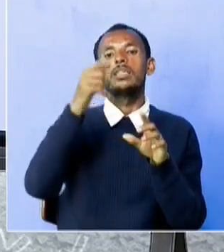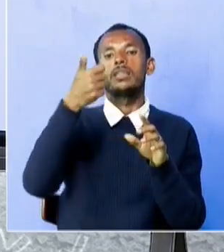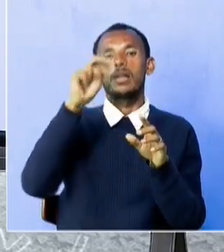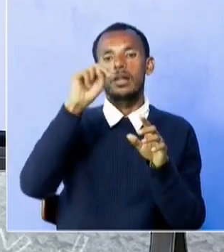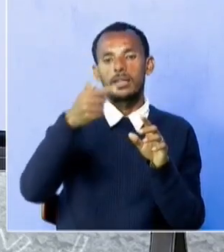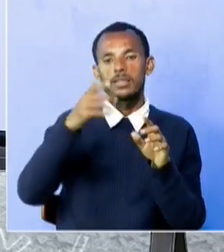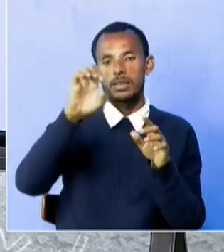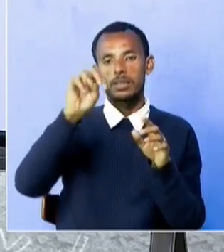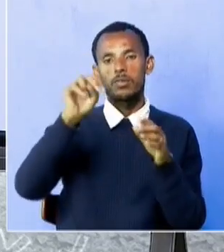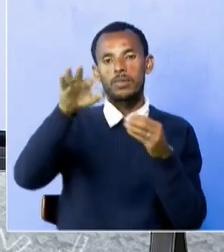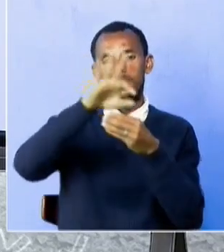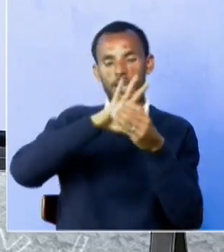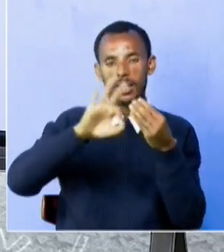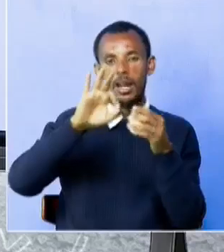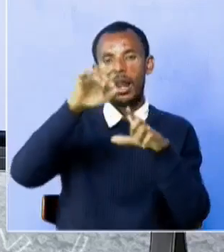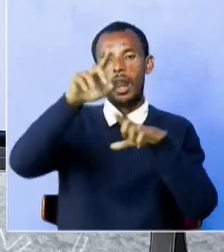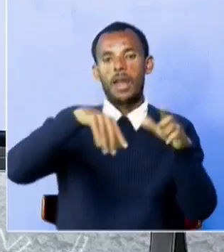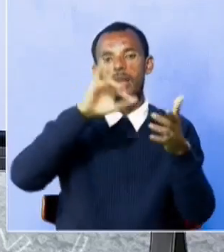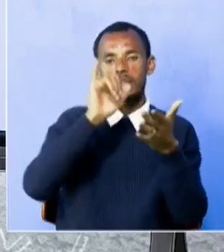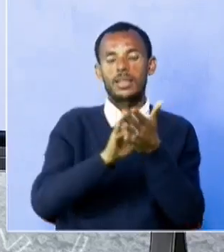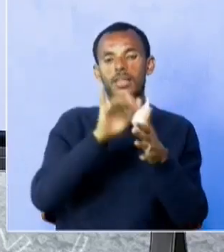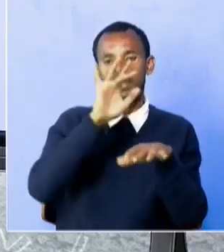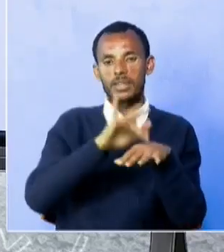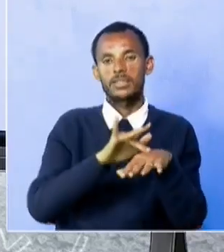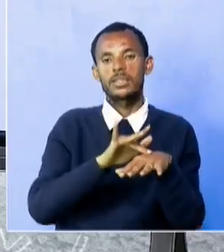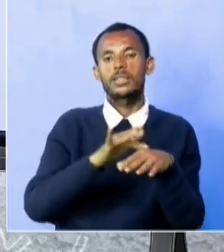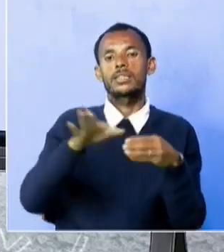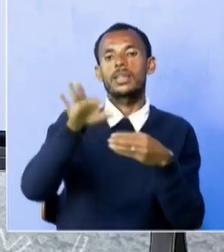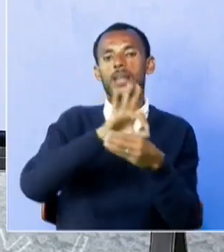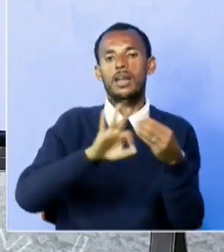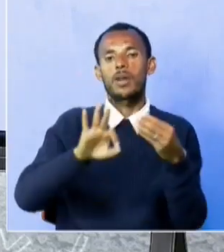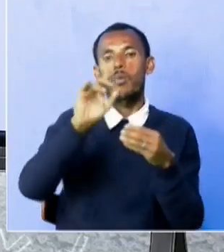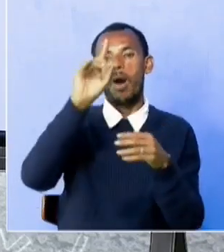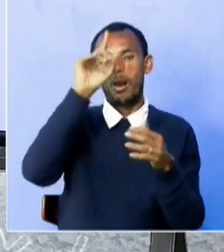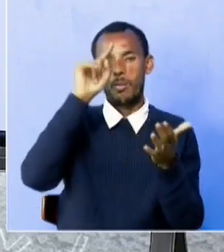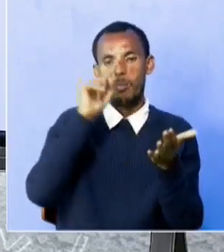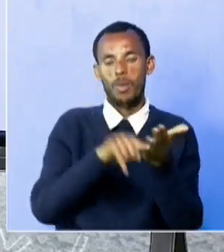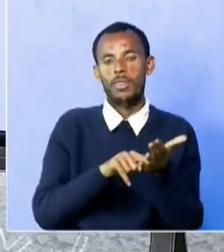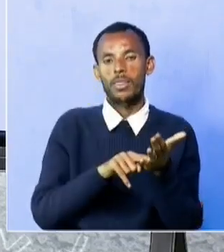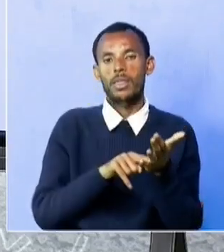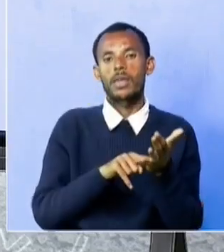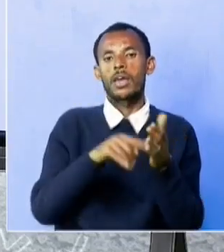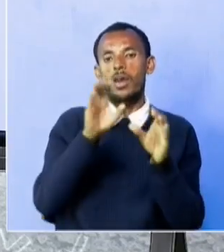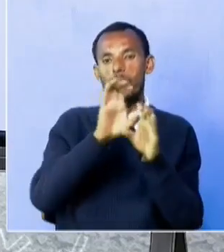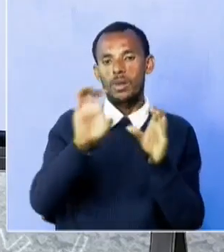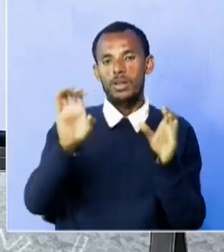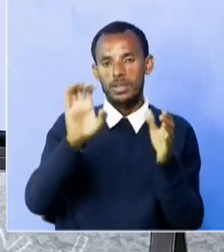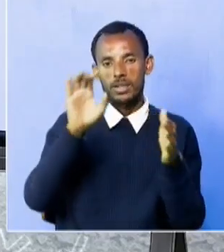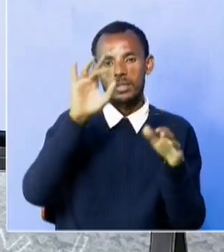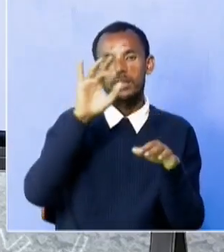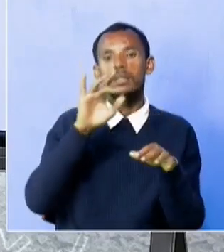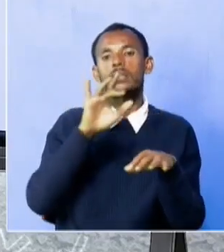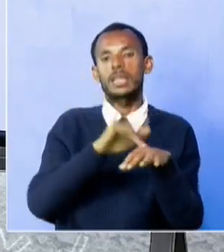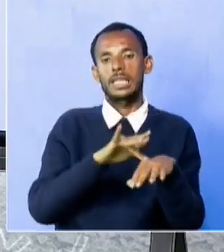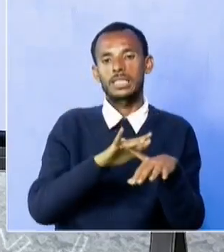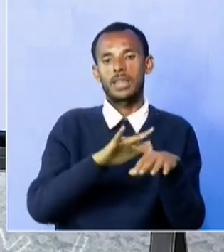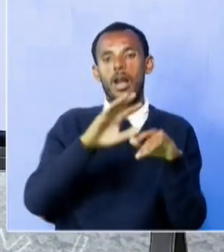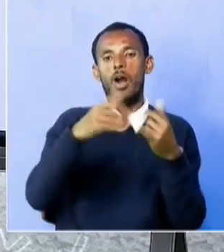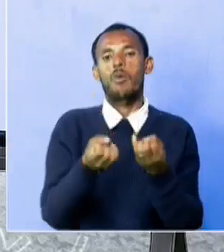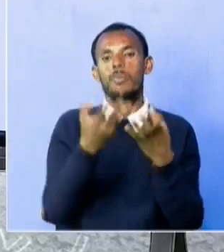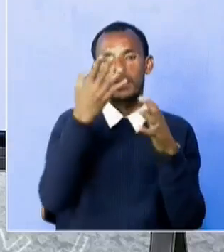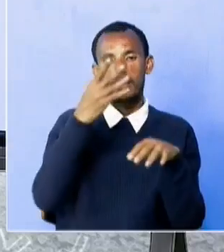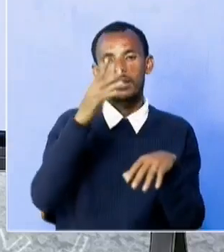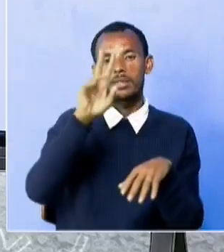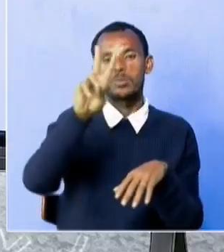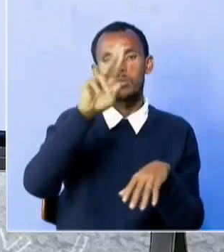circle is a line that touches a circle at only 1 point, but a chord touches the circle at 2